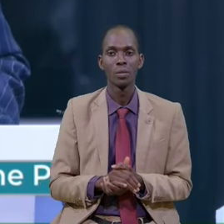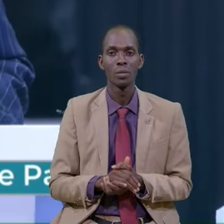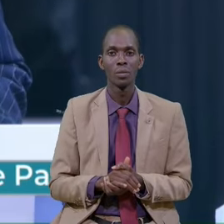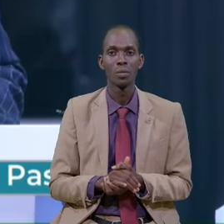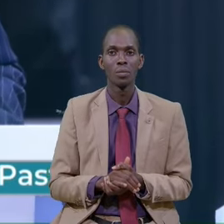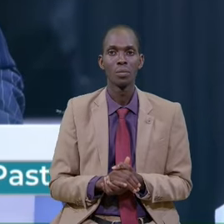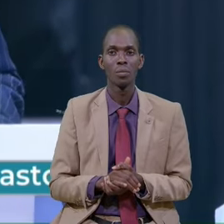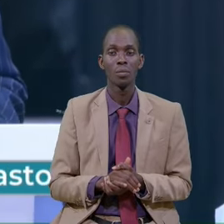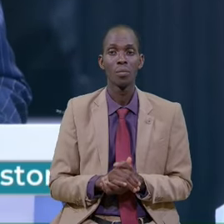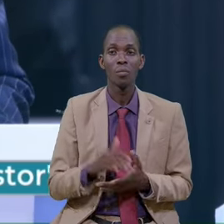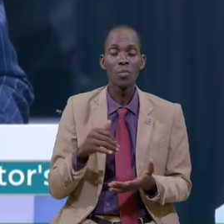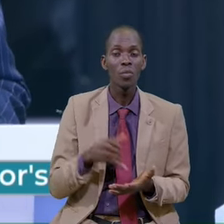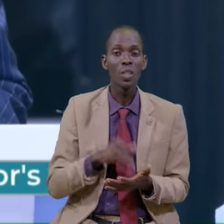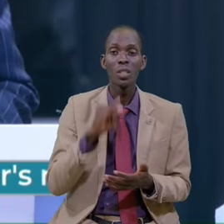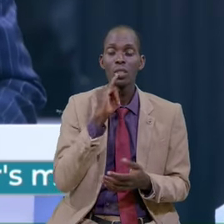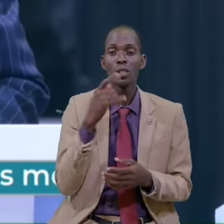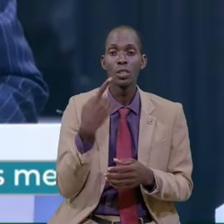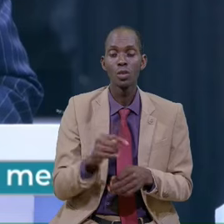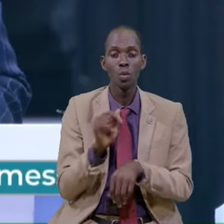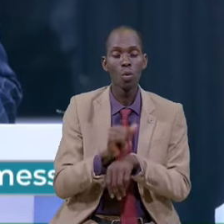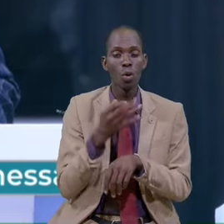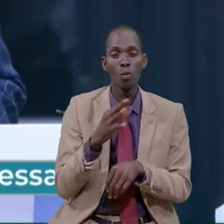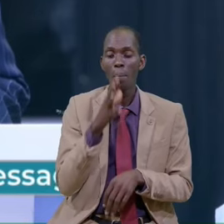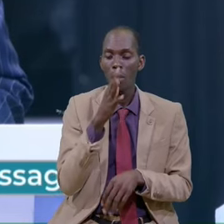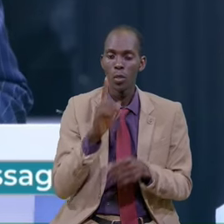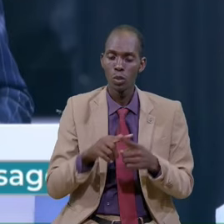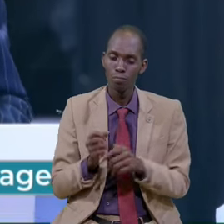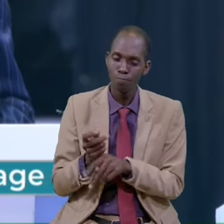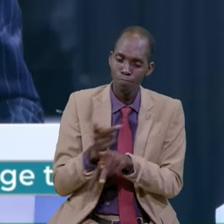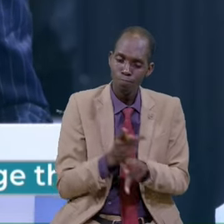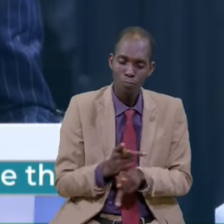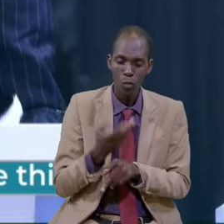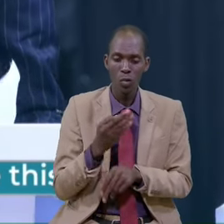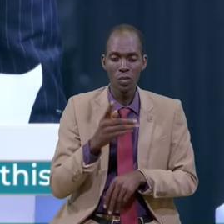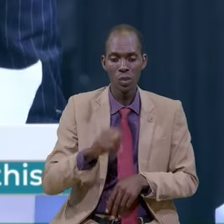born of the mother to take care of the child to be able to